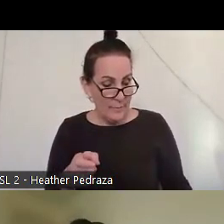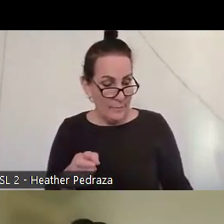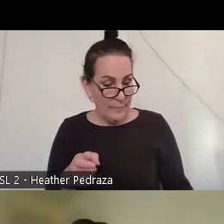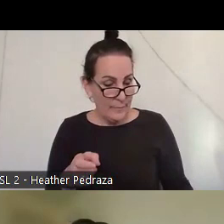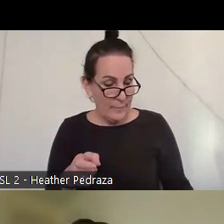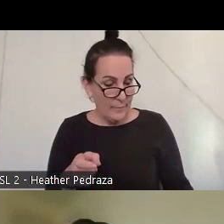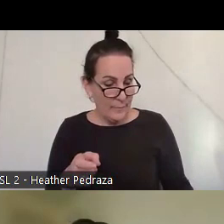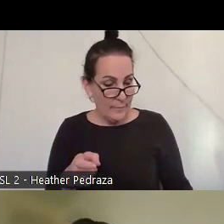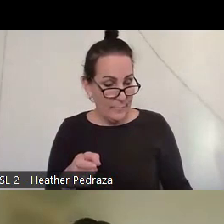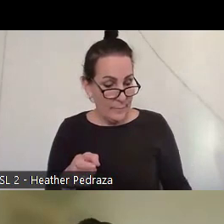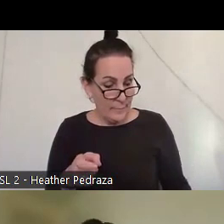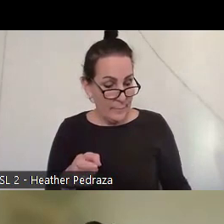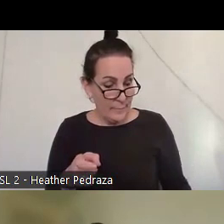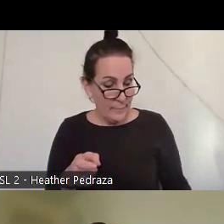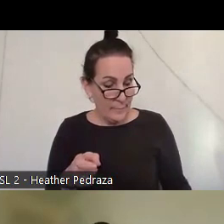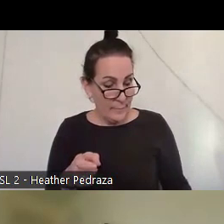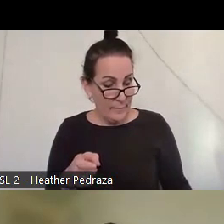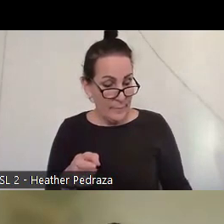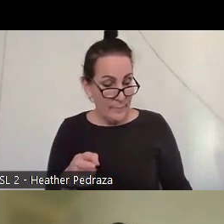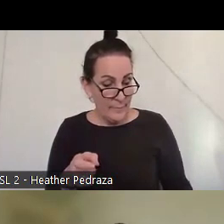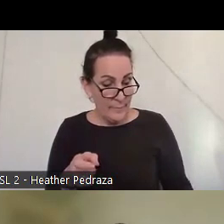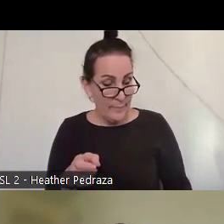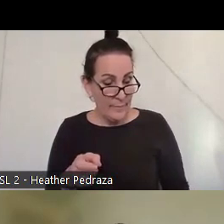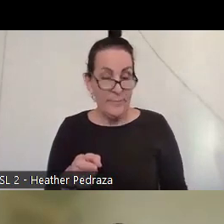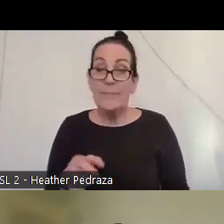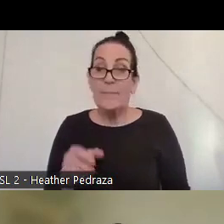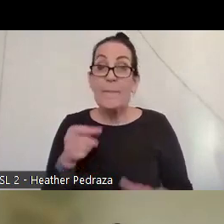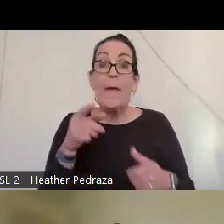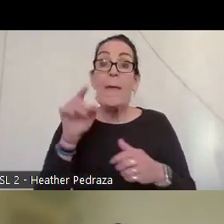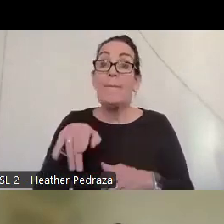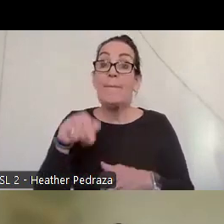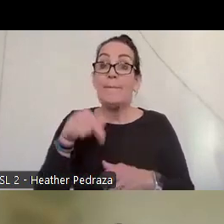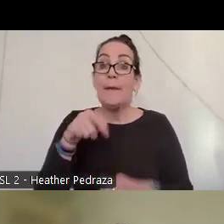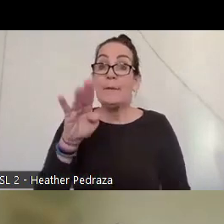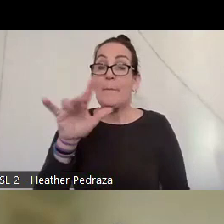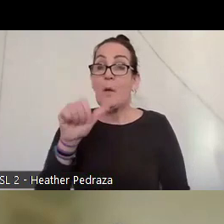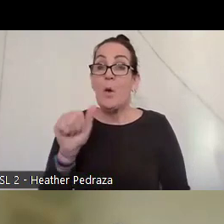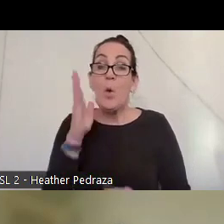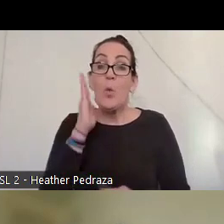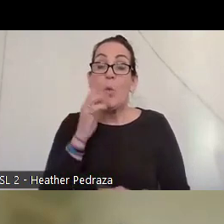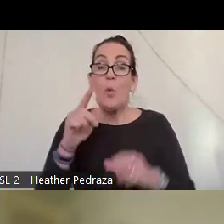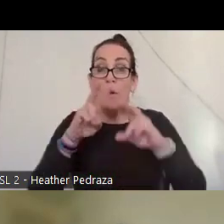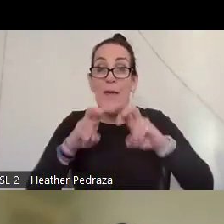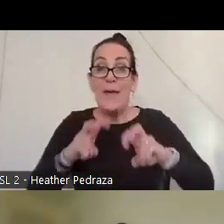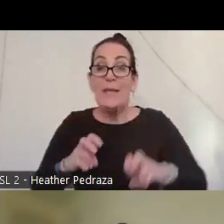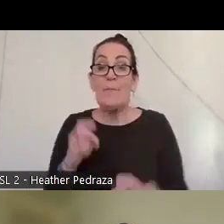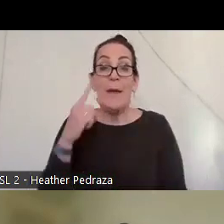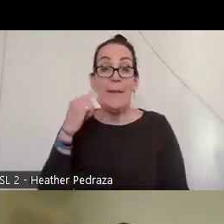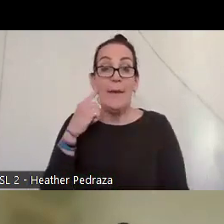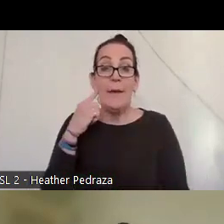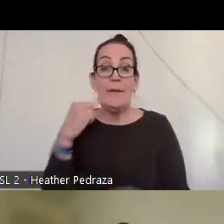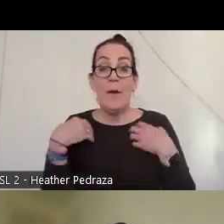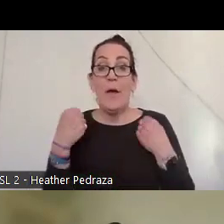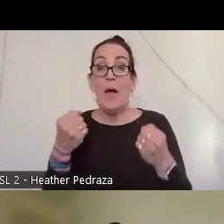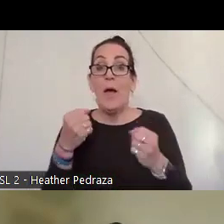but we're doing what we can. And the bill is going to be analyzed by the California Health Benefits Review Panel, or what is